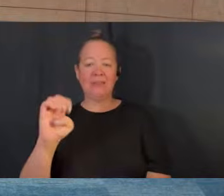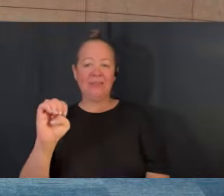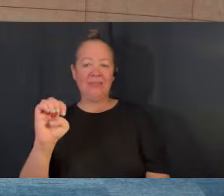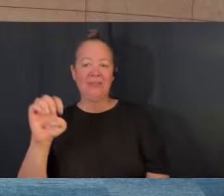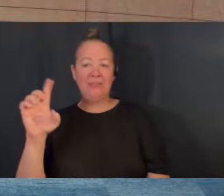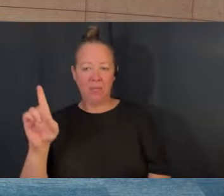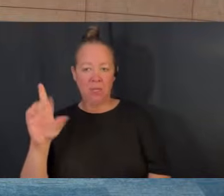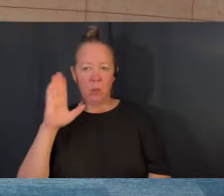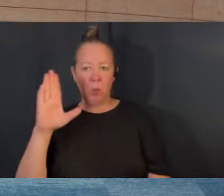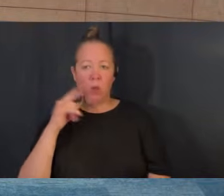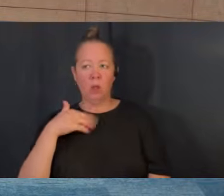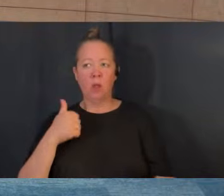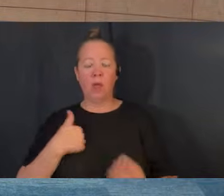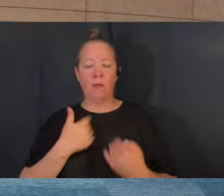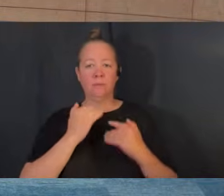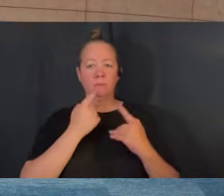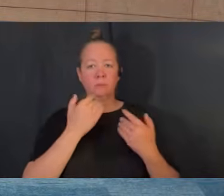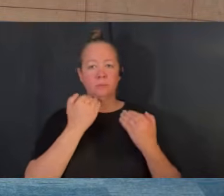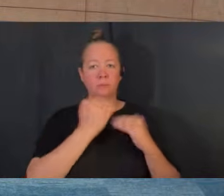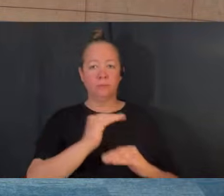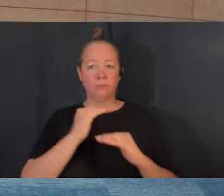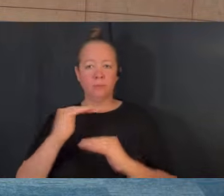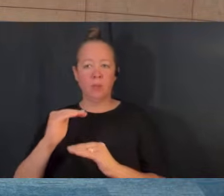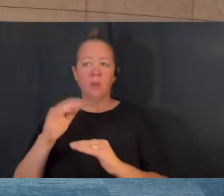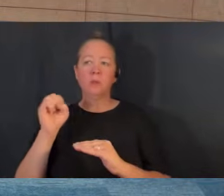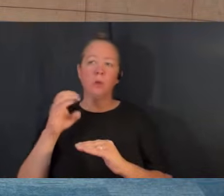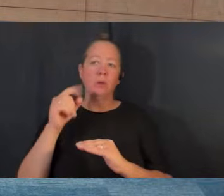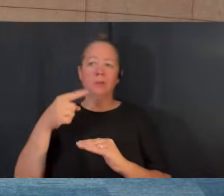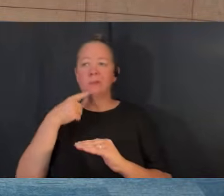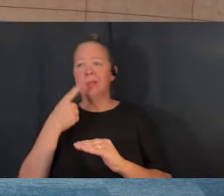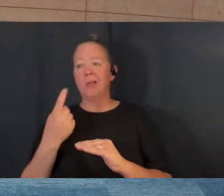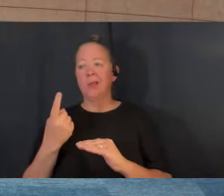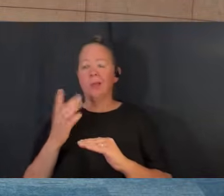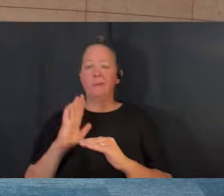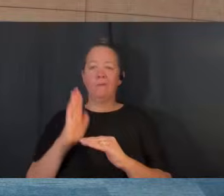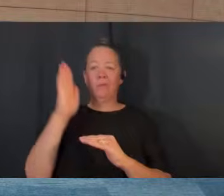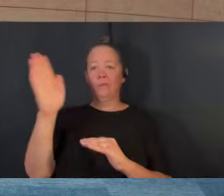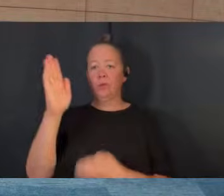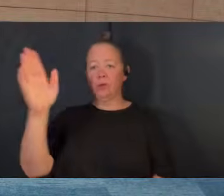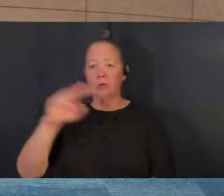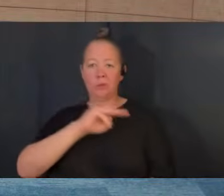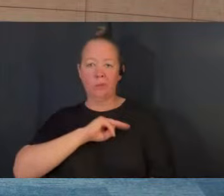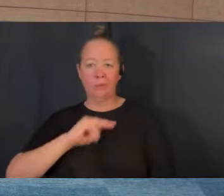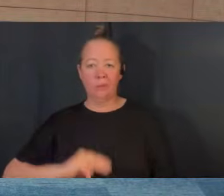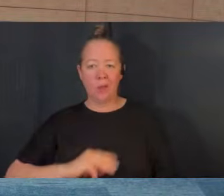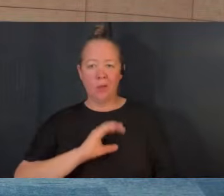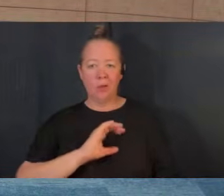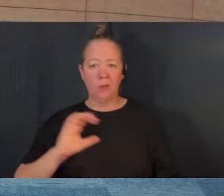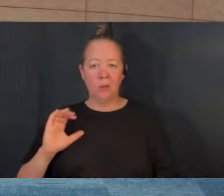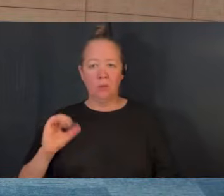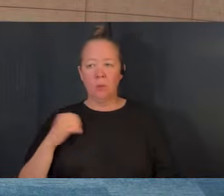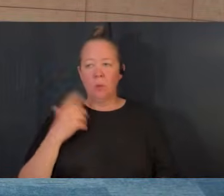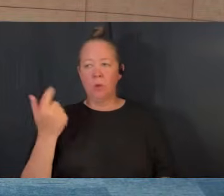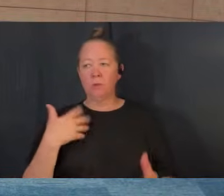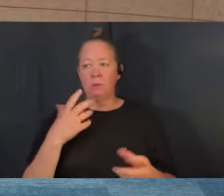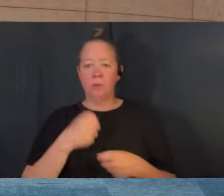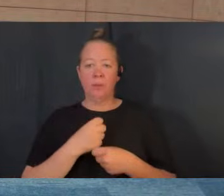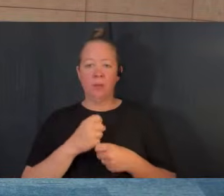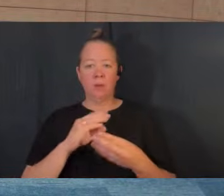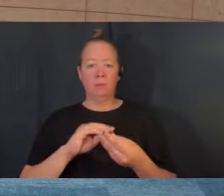future mayor and council wanted to include it as part of a larger multifamily